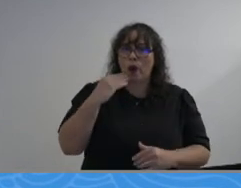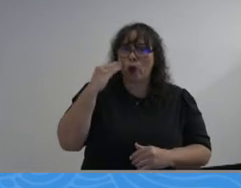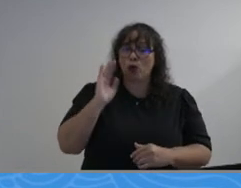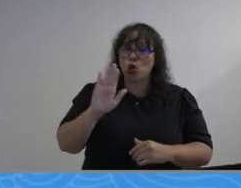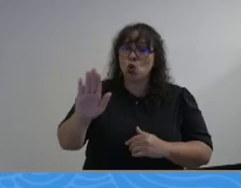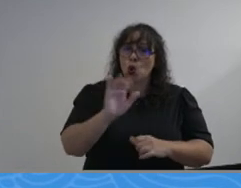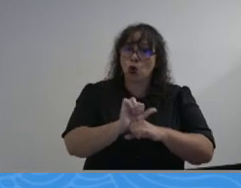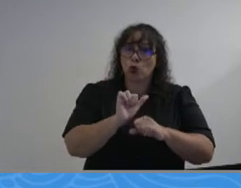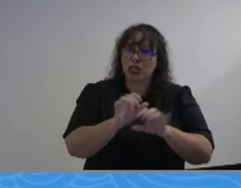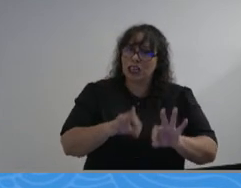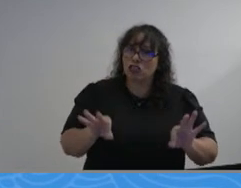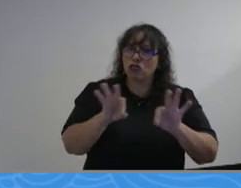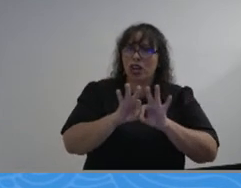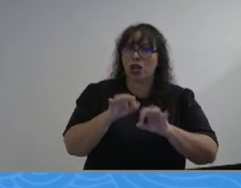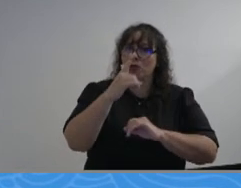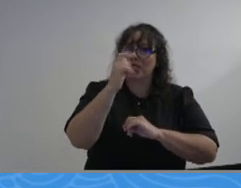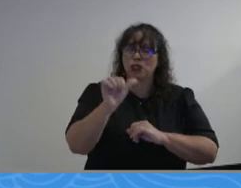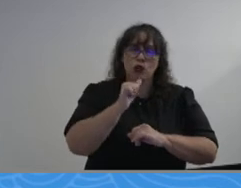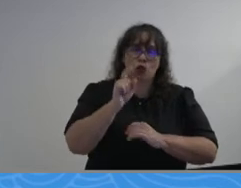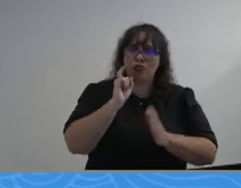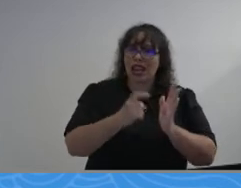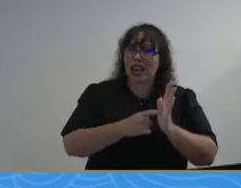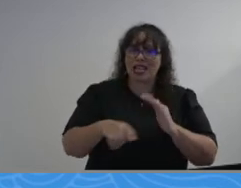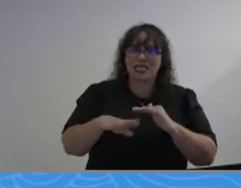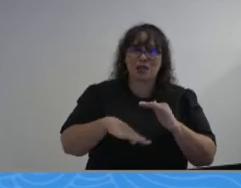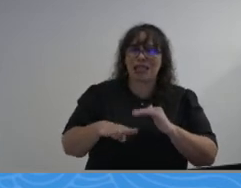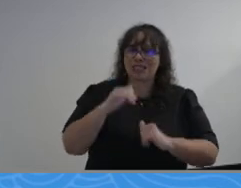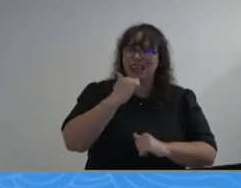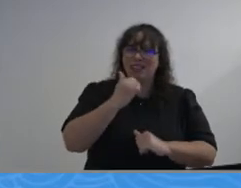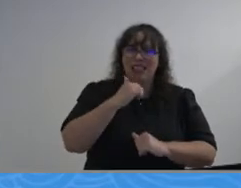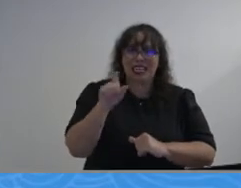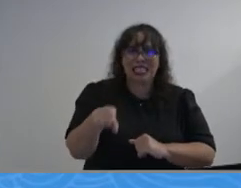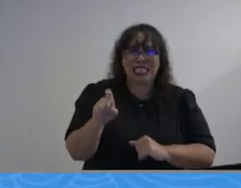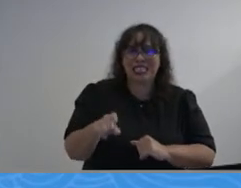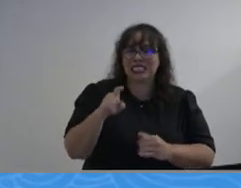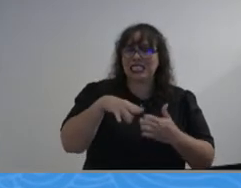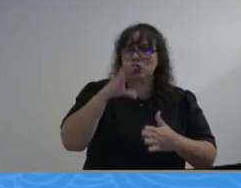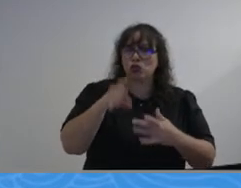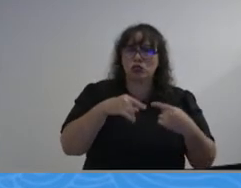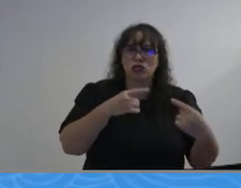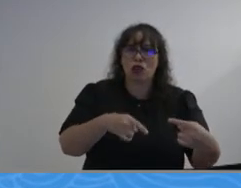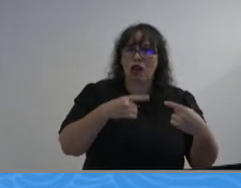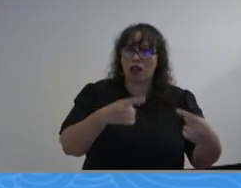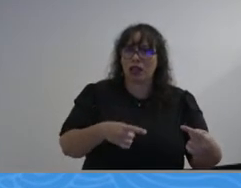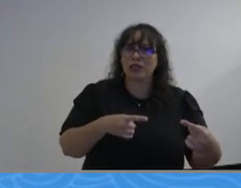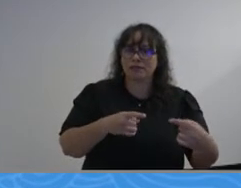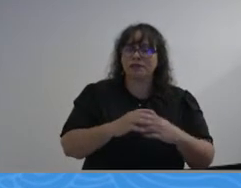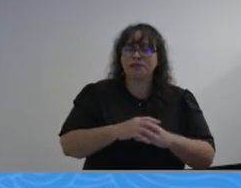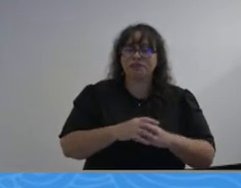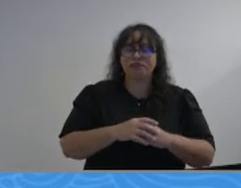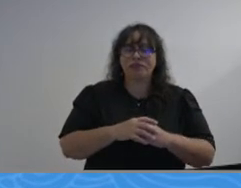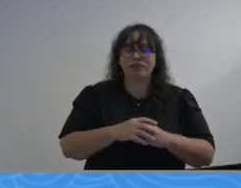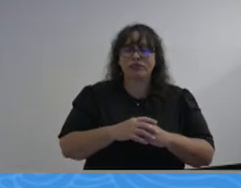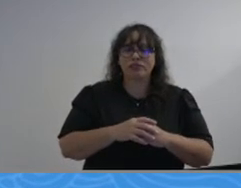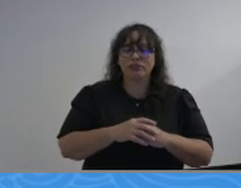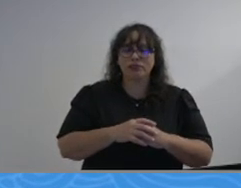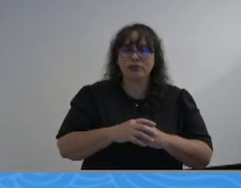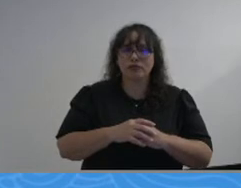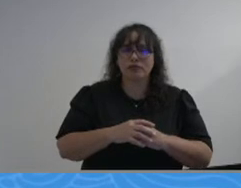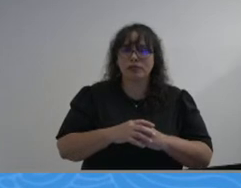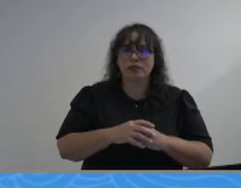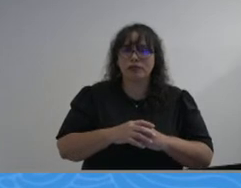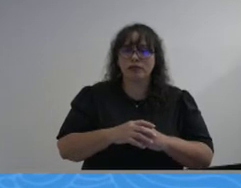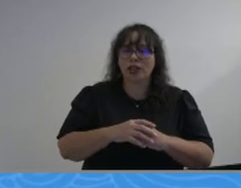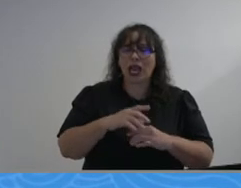because I think we don't seem to recognize some of the real basic day-to-day needs that students are struggling to have met. And a student can't